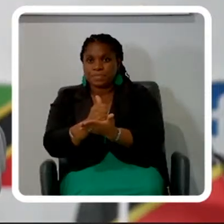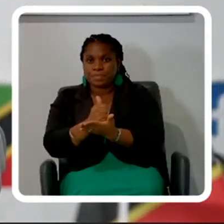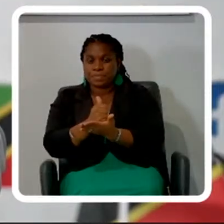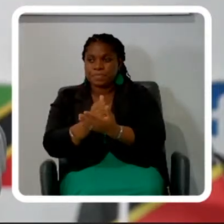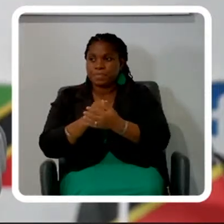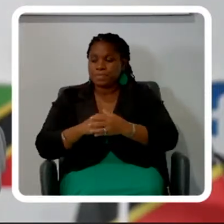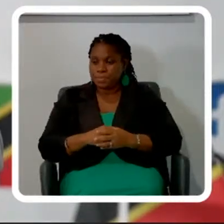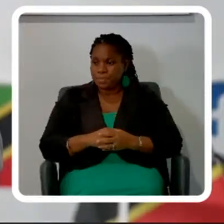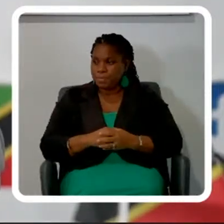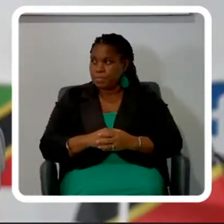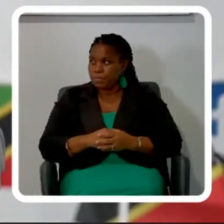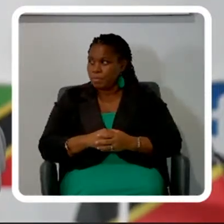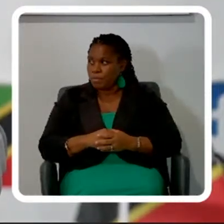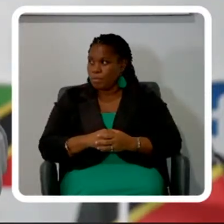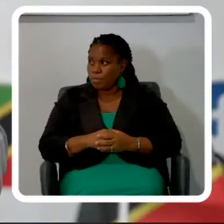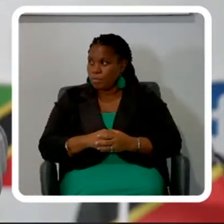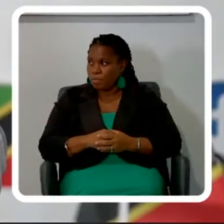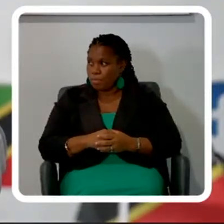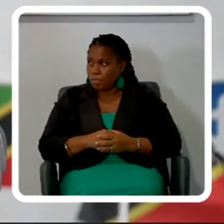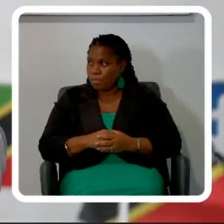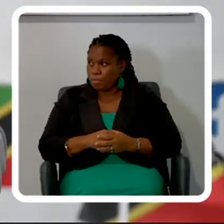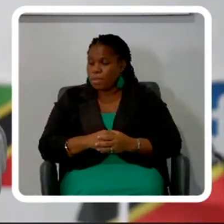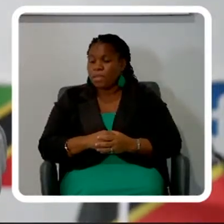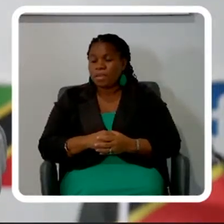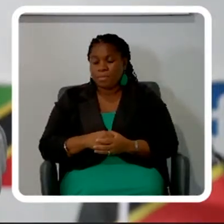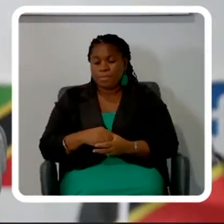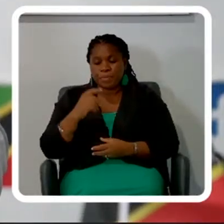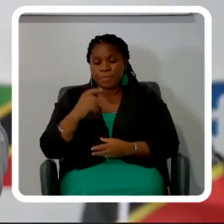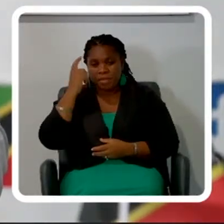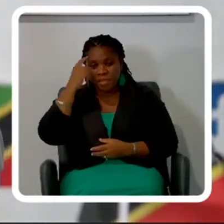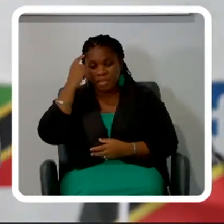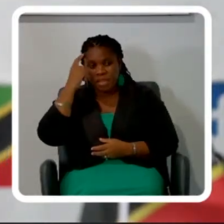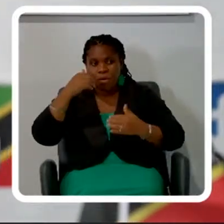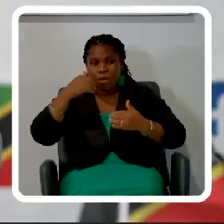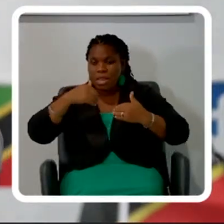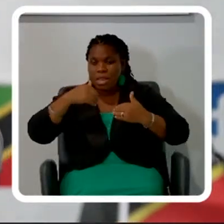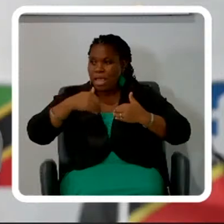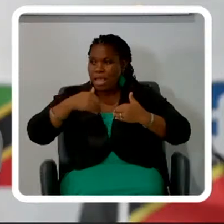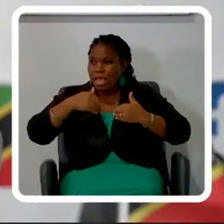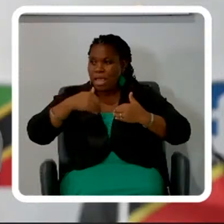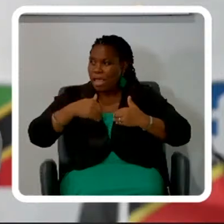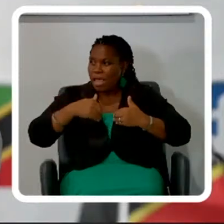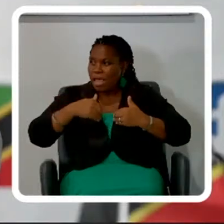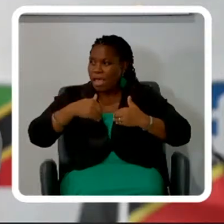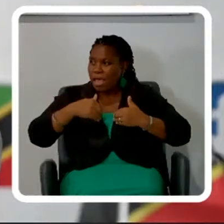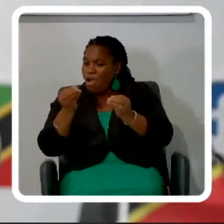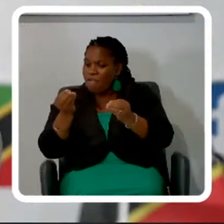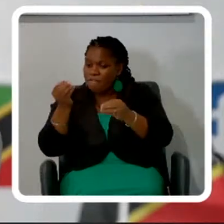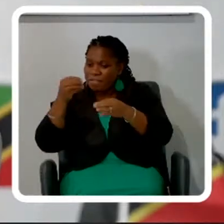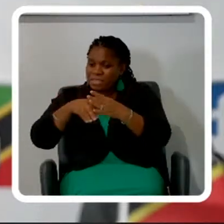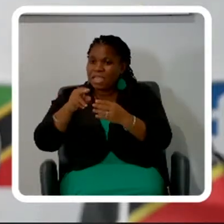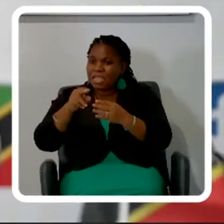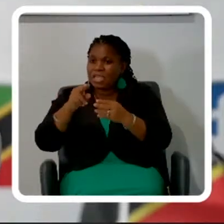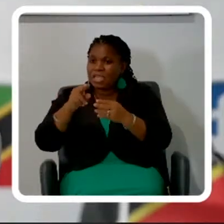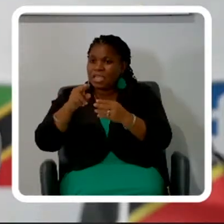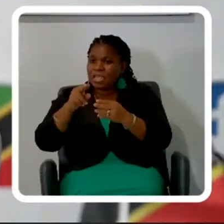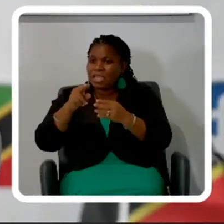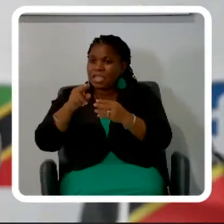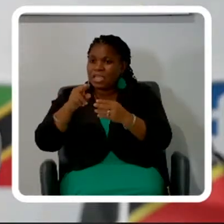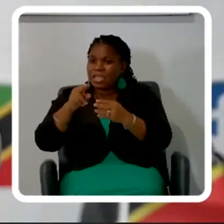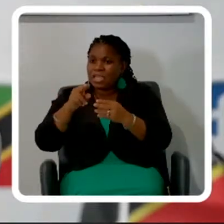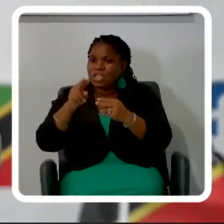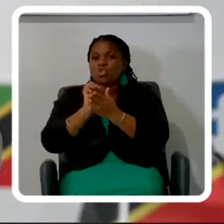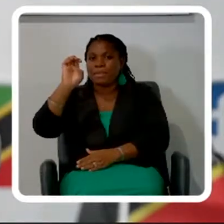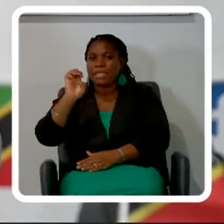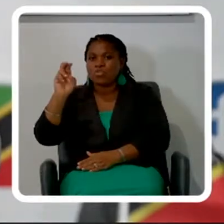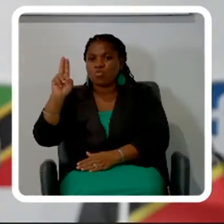position. And we are thinking about positioning them in Europe. So this is not just about locally. We are thinking about how do we secure